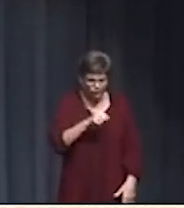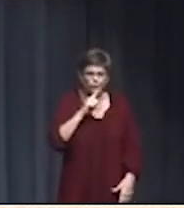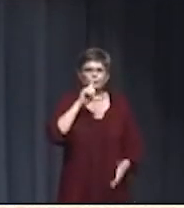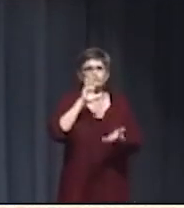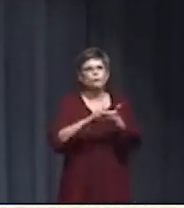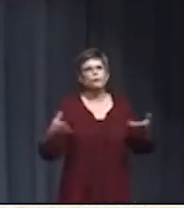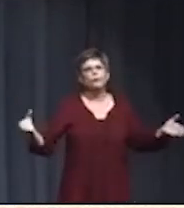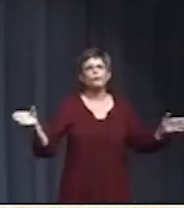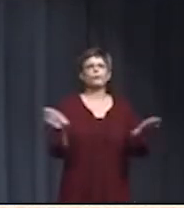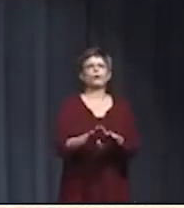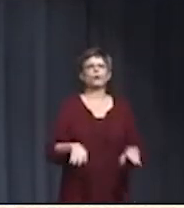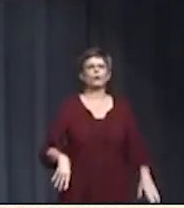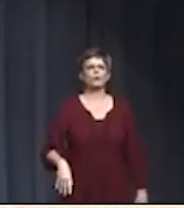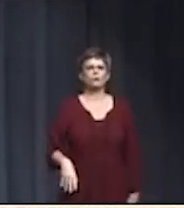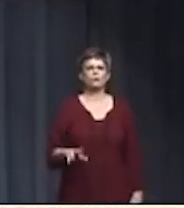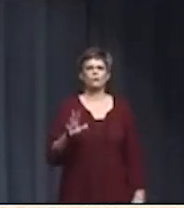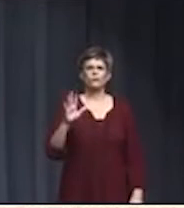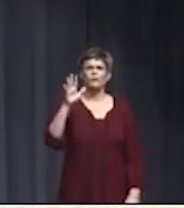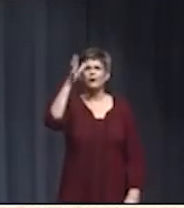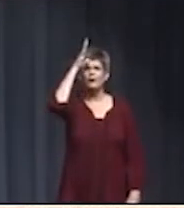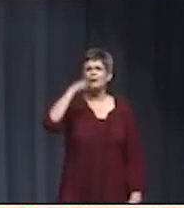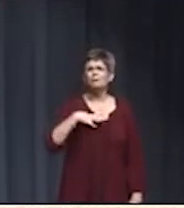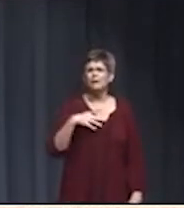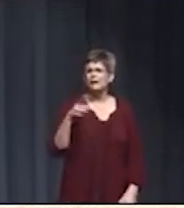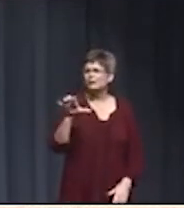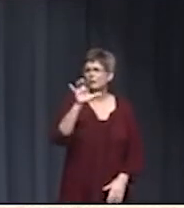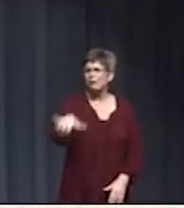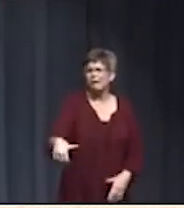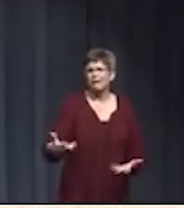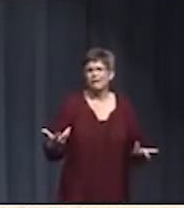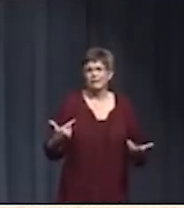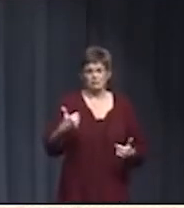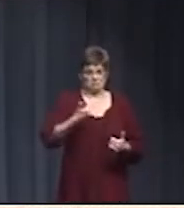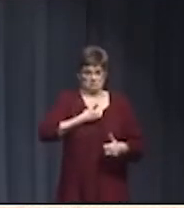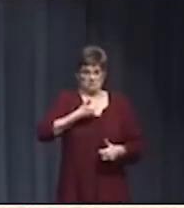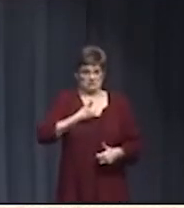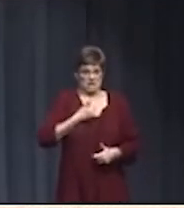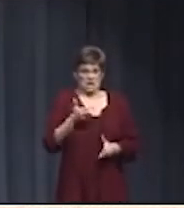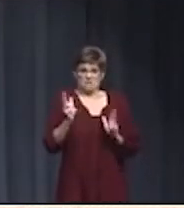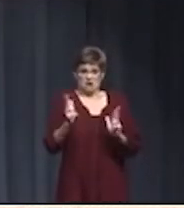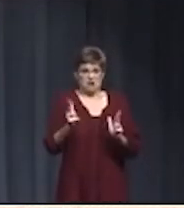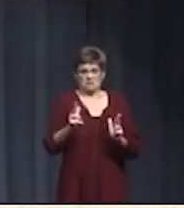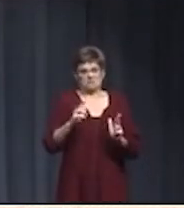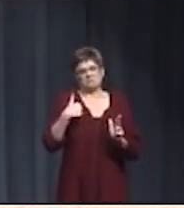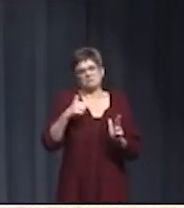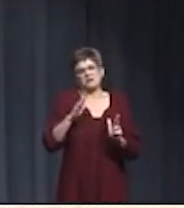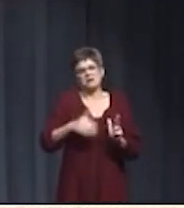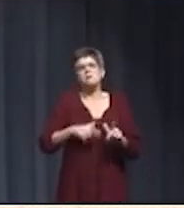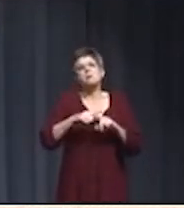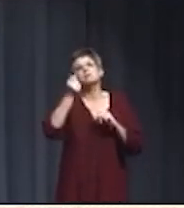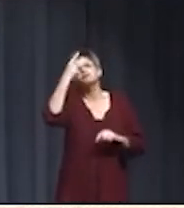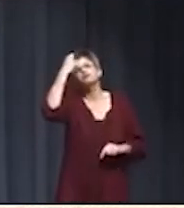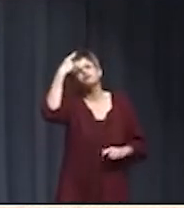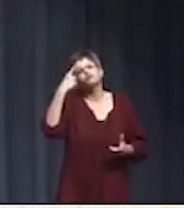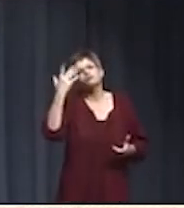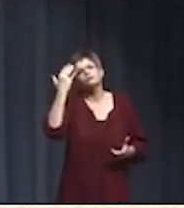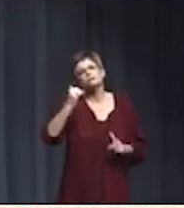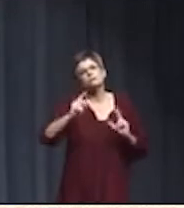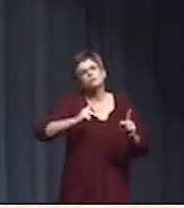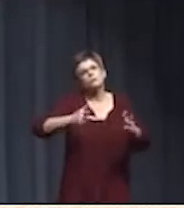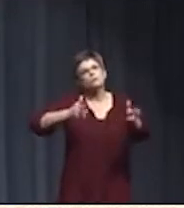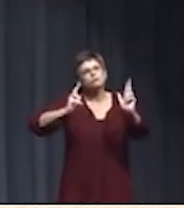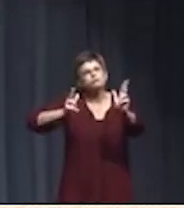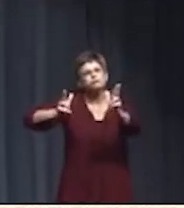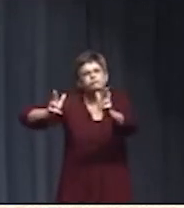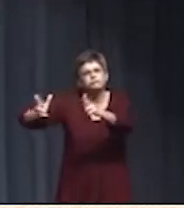It's what men do. I'm not a hunter, never been my thing, but I understand why people do it.